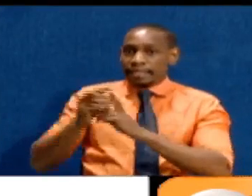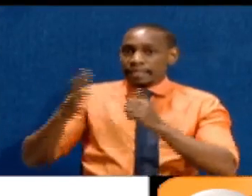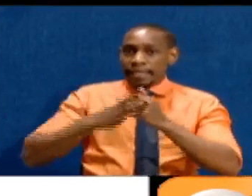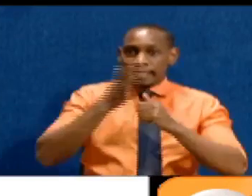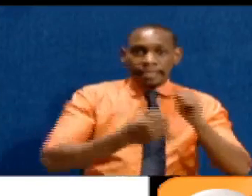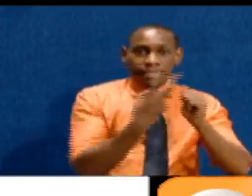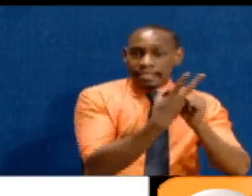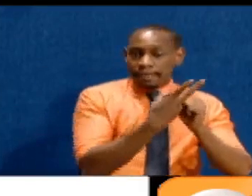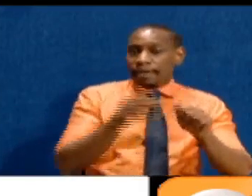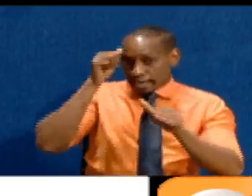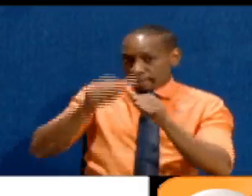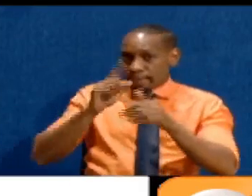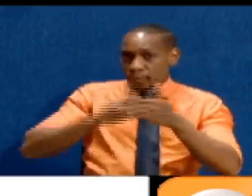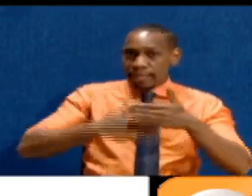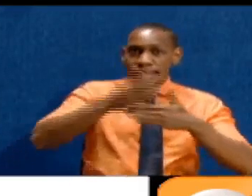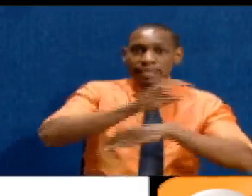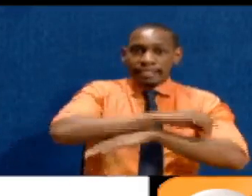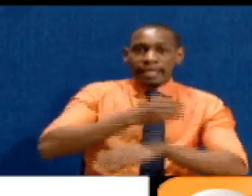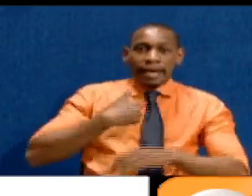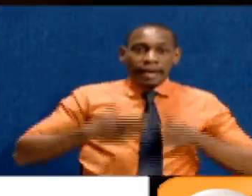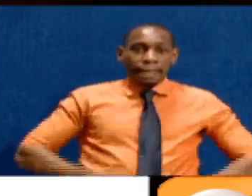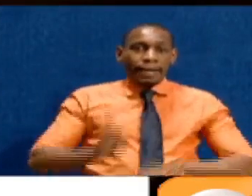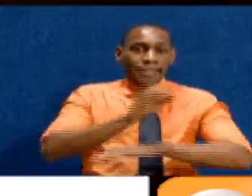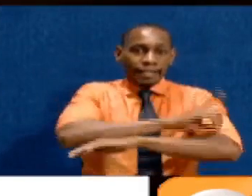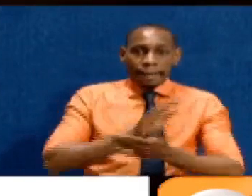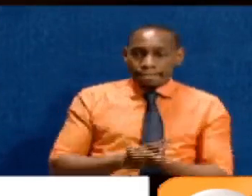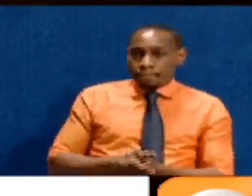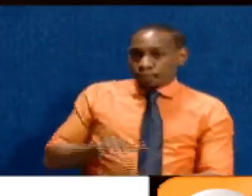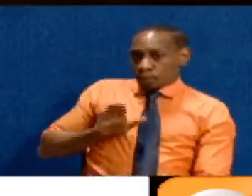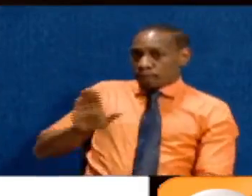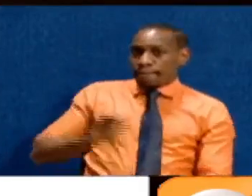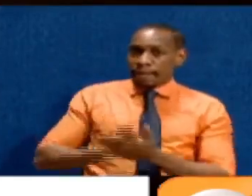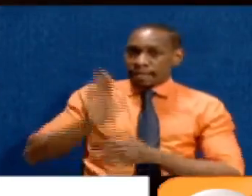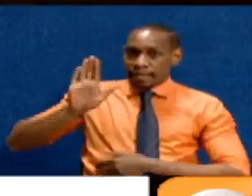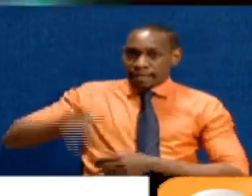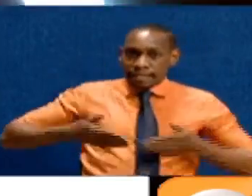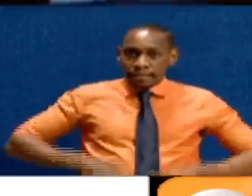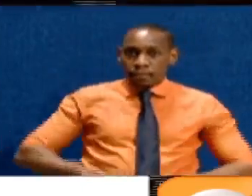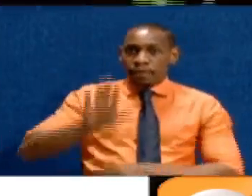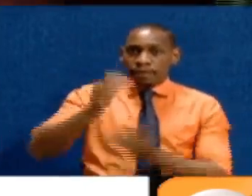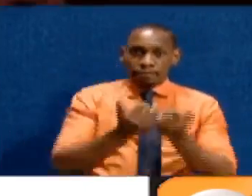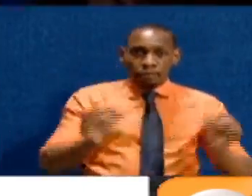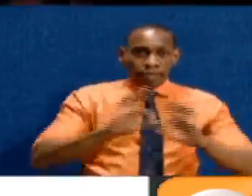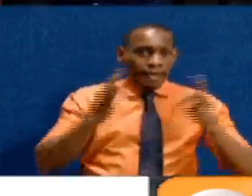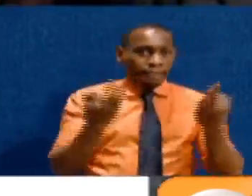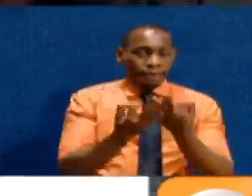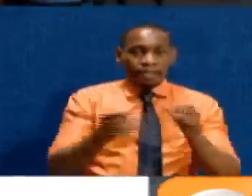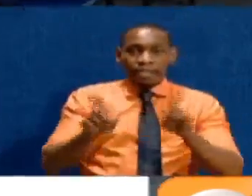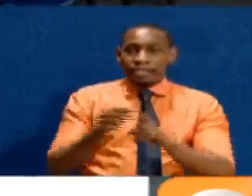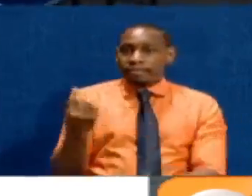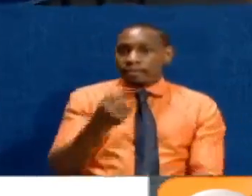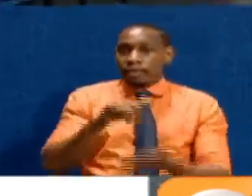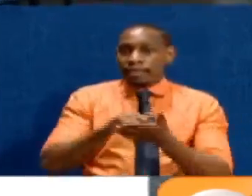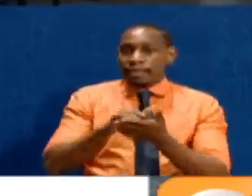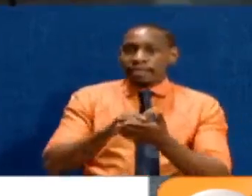December. I remember because the following day was my birthday. Mwende is the last born of 5 in her family and the only